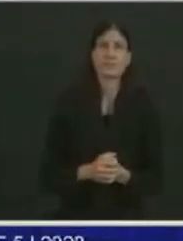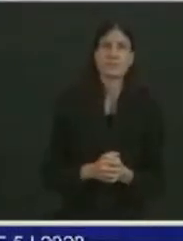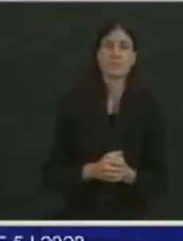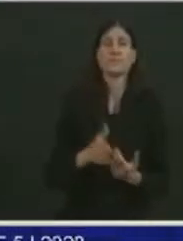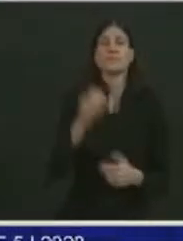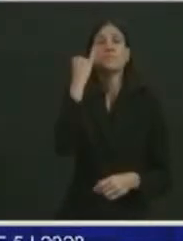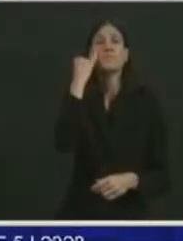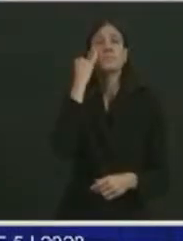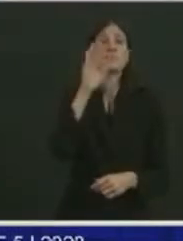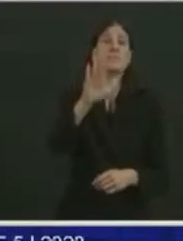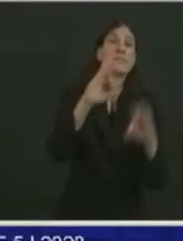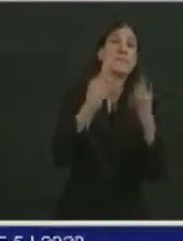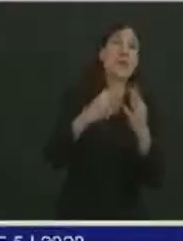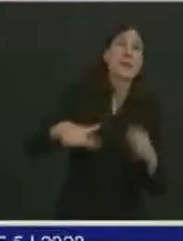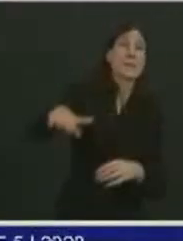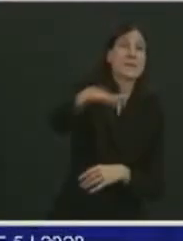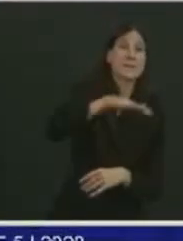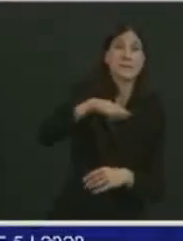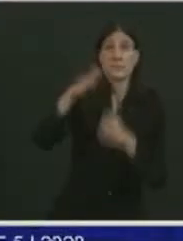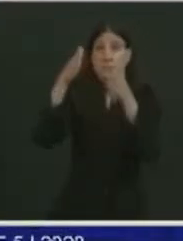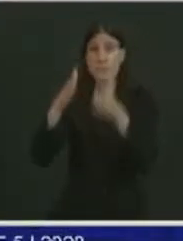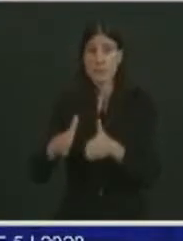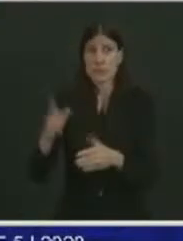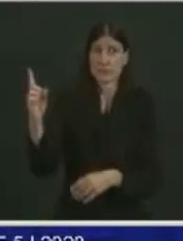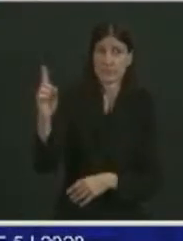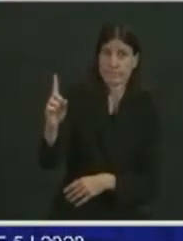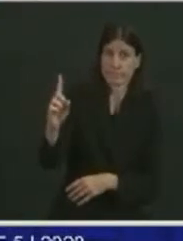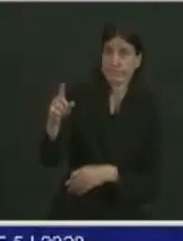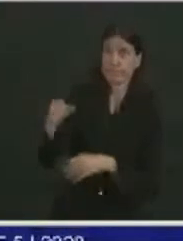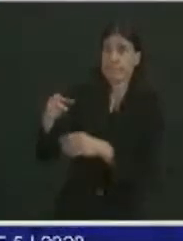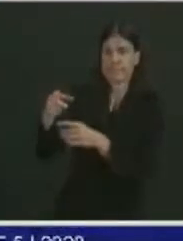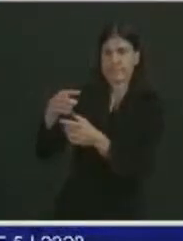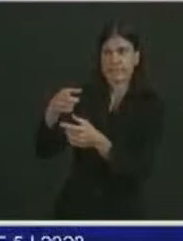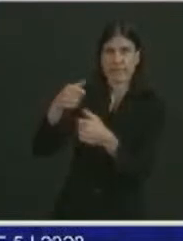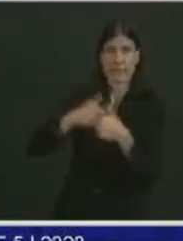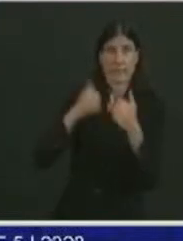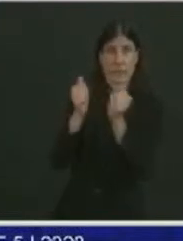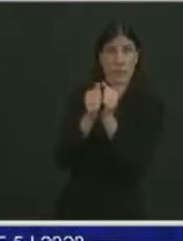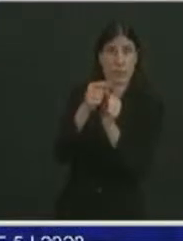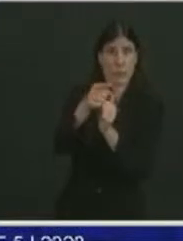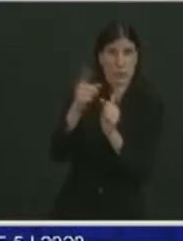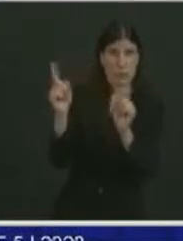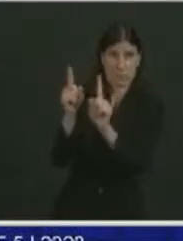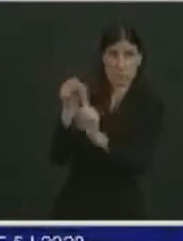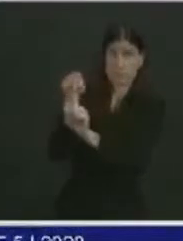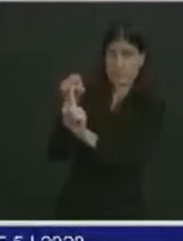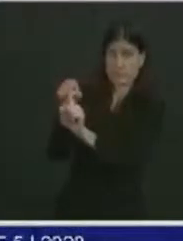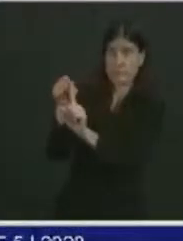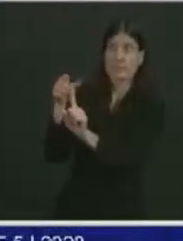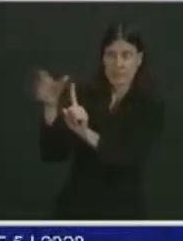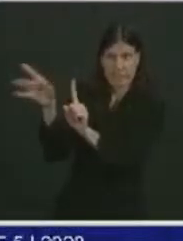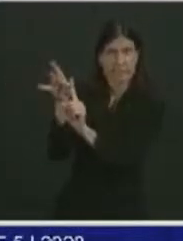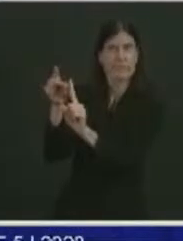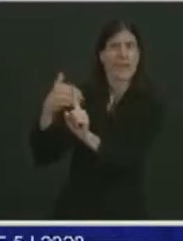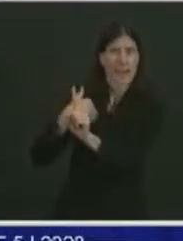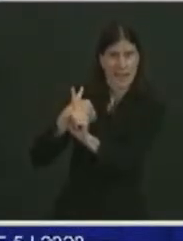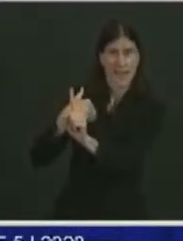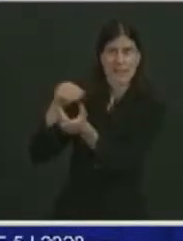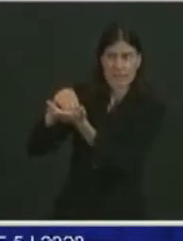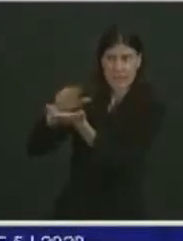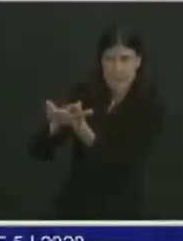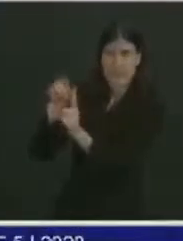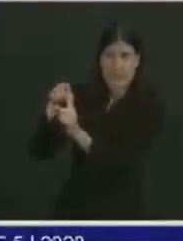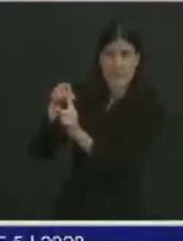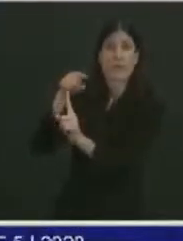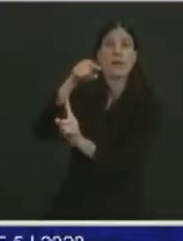you have to be in quarantine, stay at home for 14 days. Can't go to work, can't go to the office, can't leave your house for 14